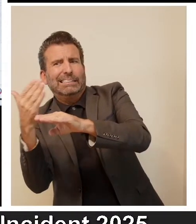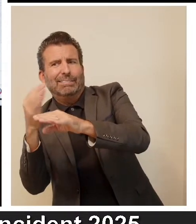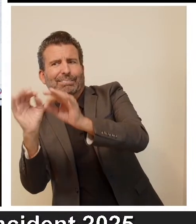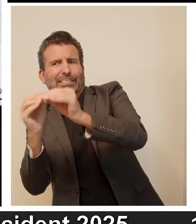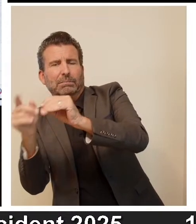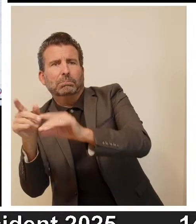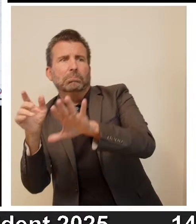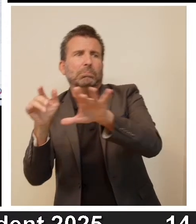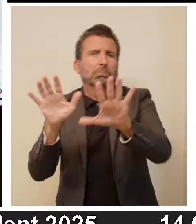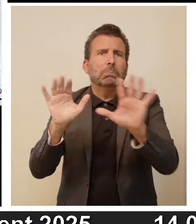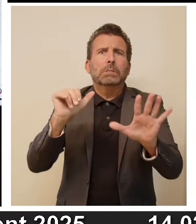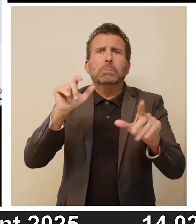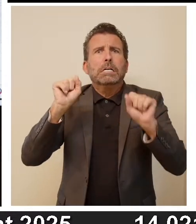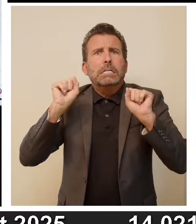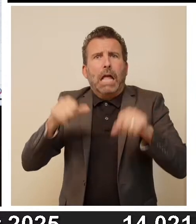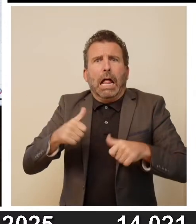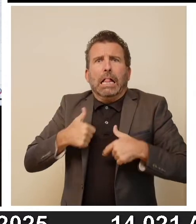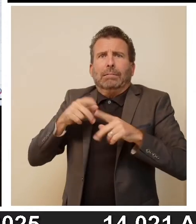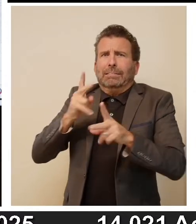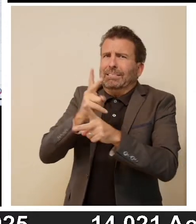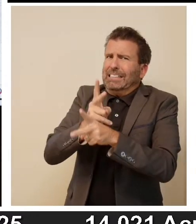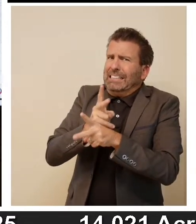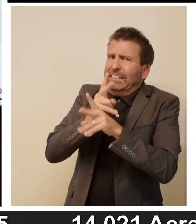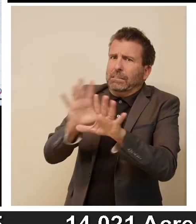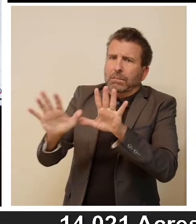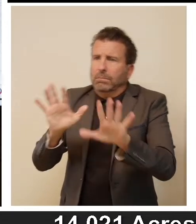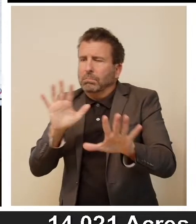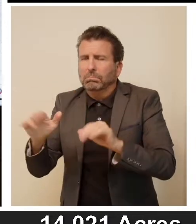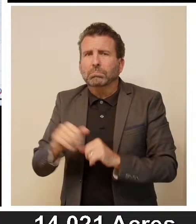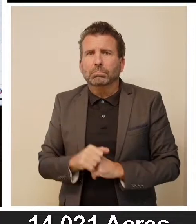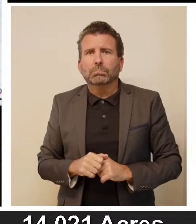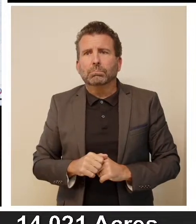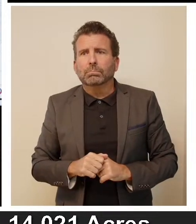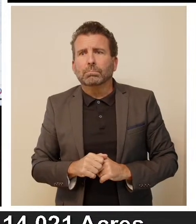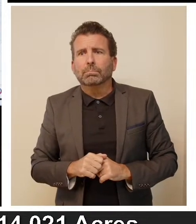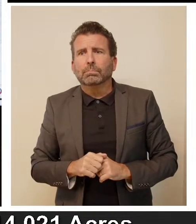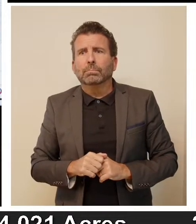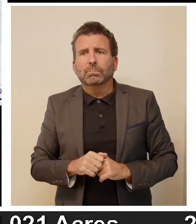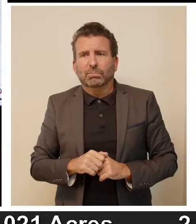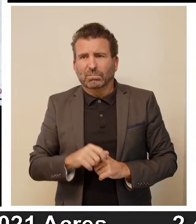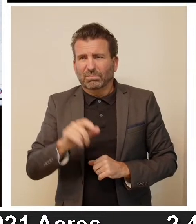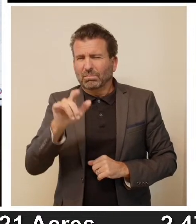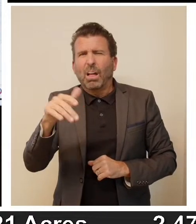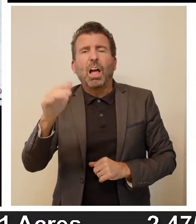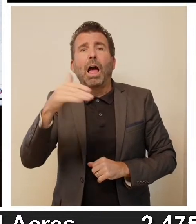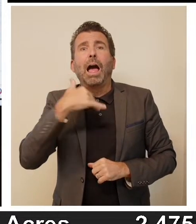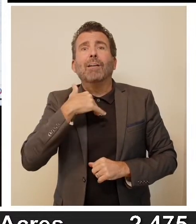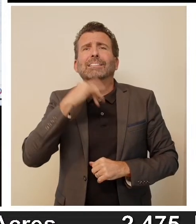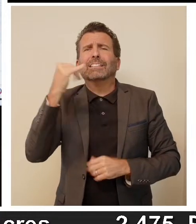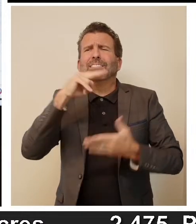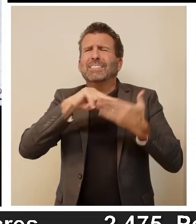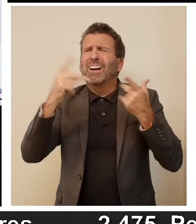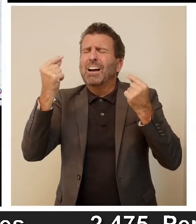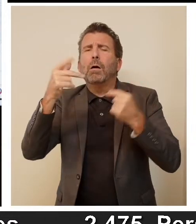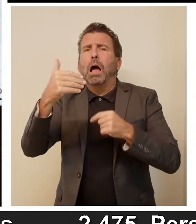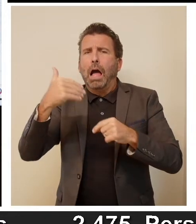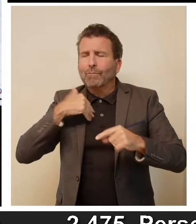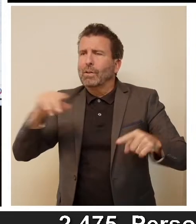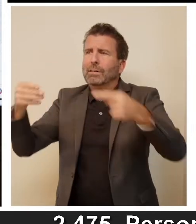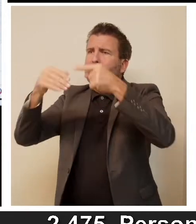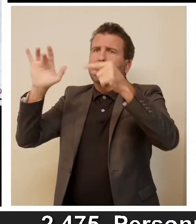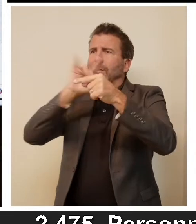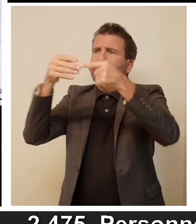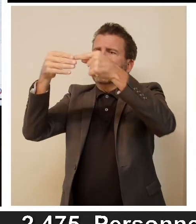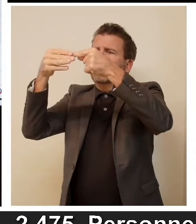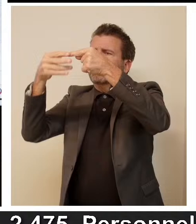specific uses. There will be a written description of the damaged area on the yellow tag itself. The damaged